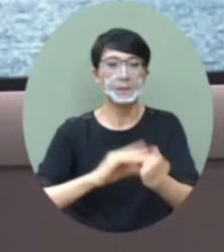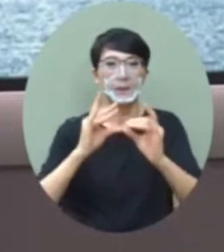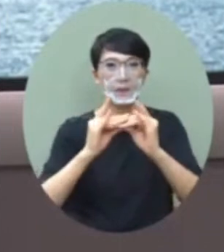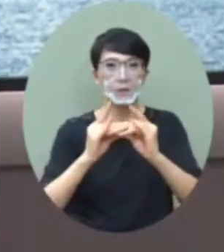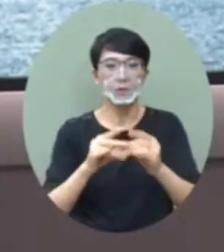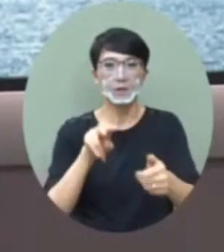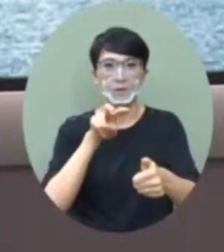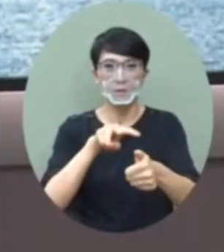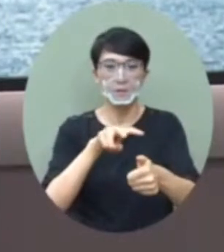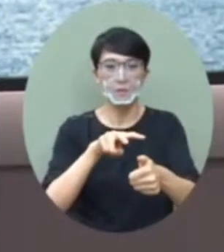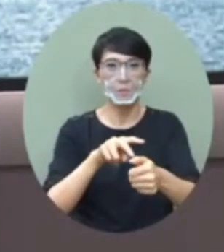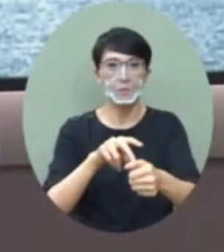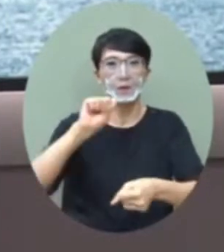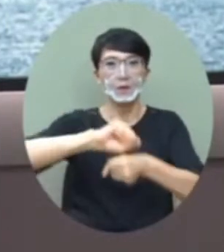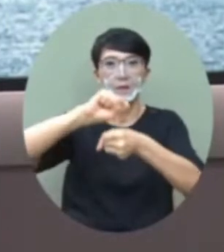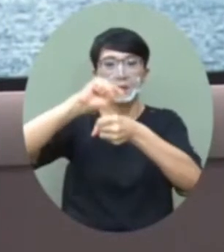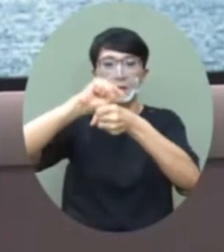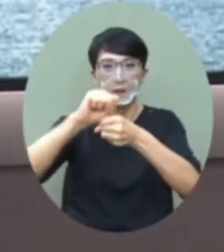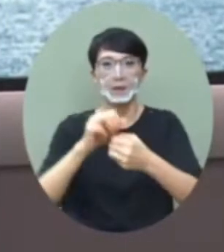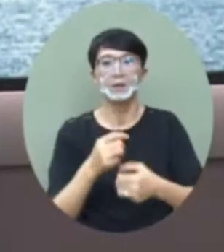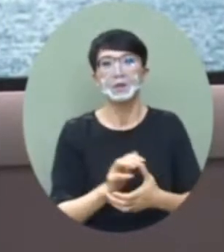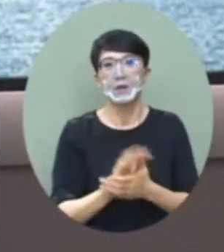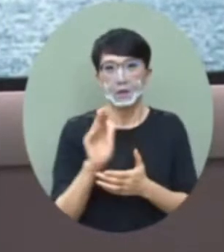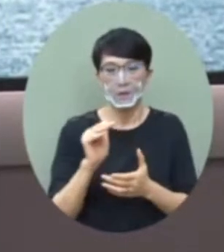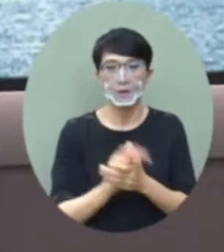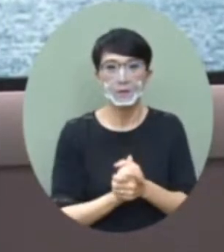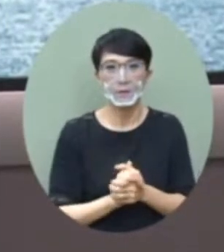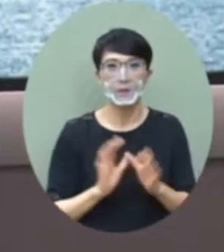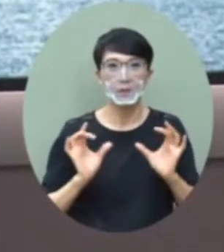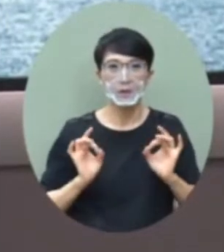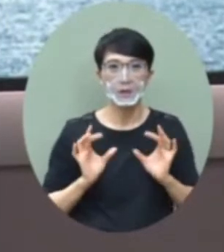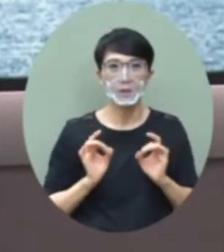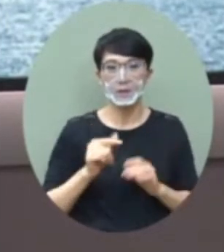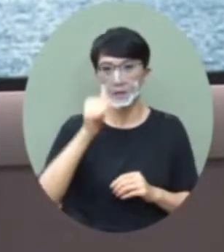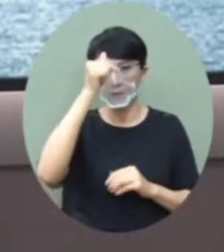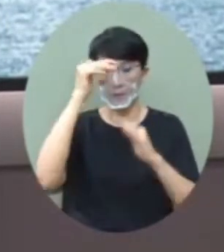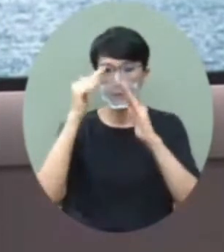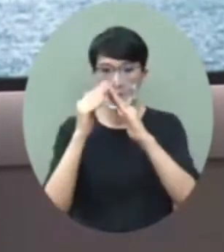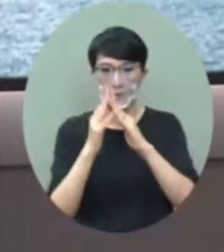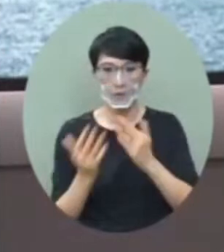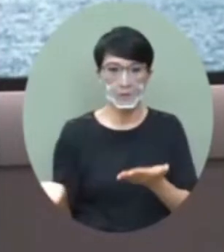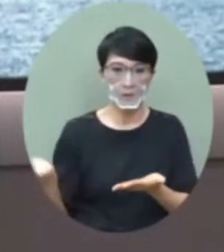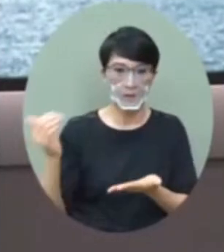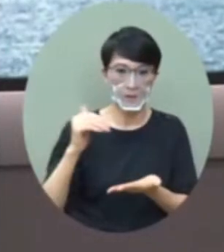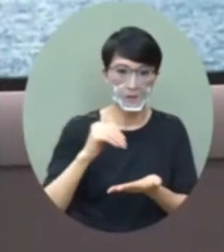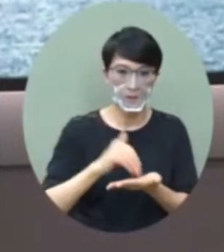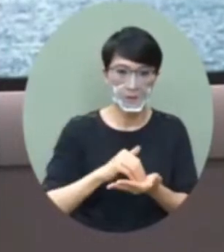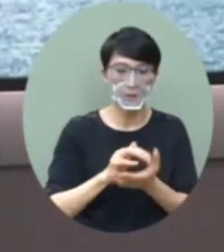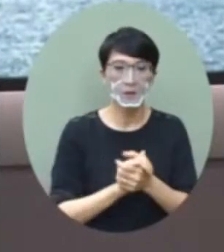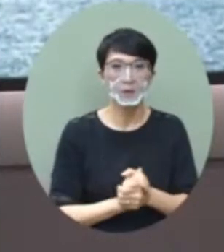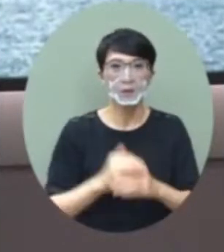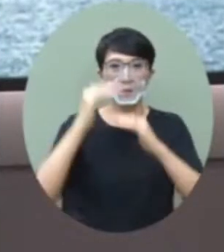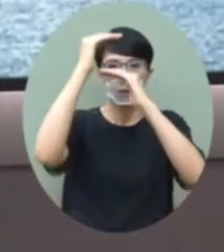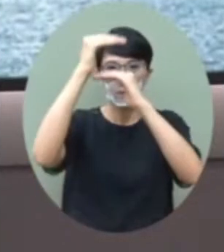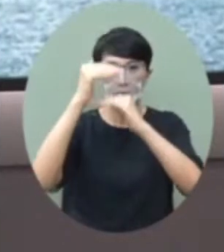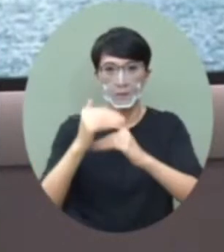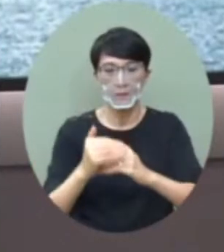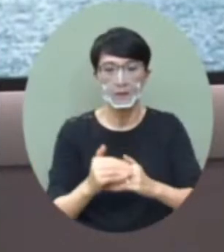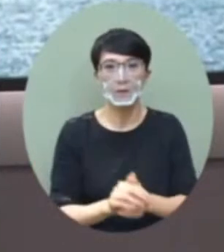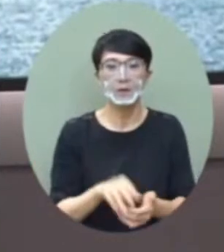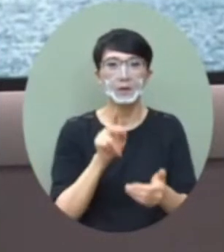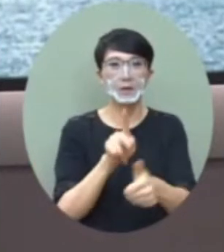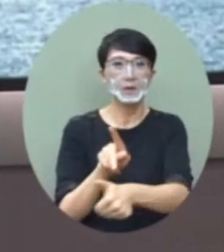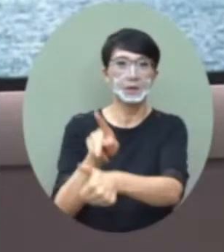will take into account a number of factors. For instance, whether private hospitals have channels to procure